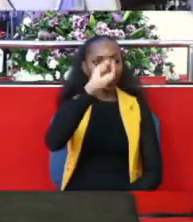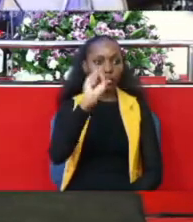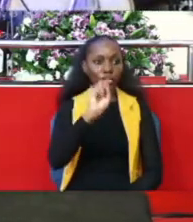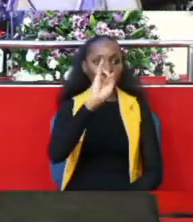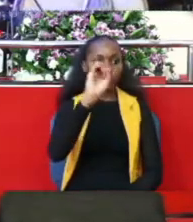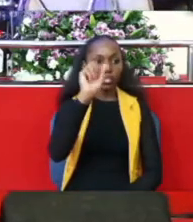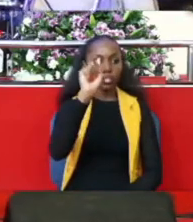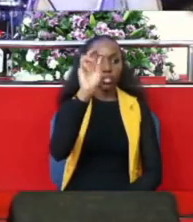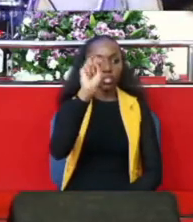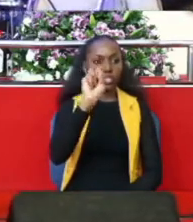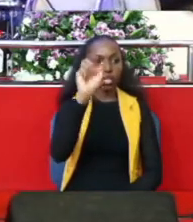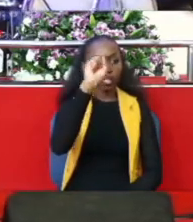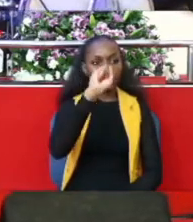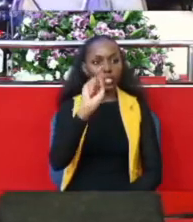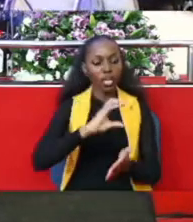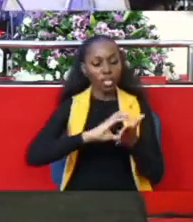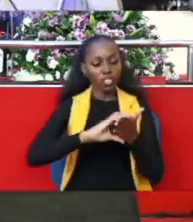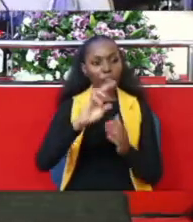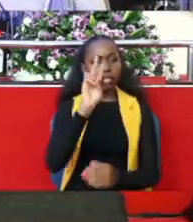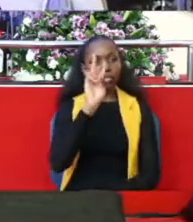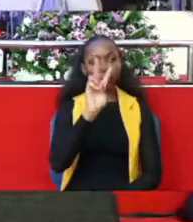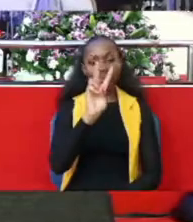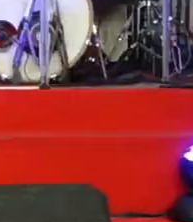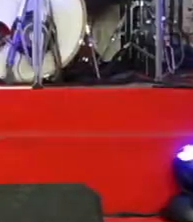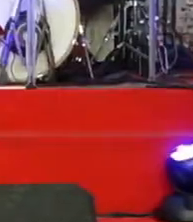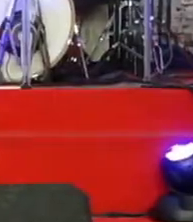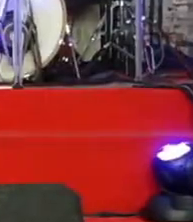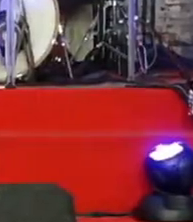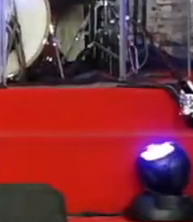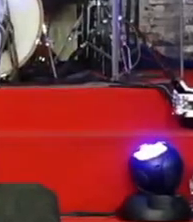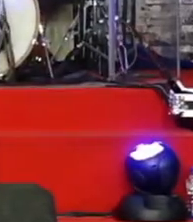15. If we can have that projected for us.